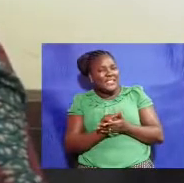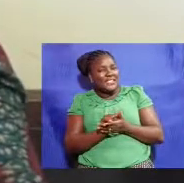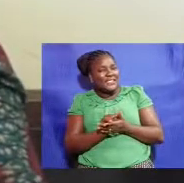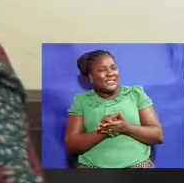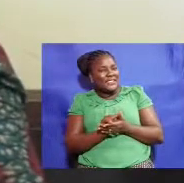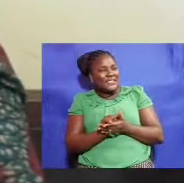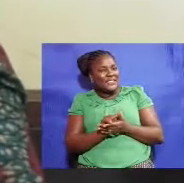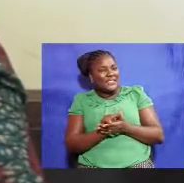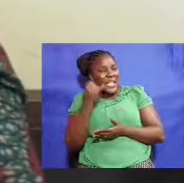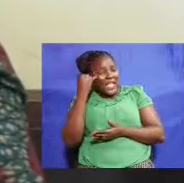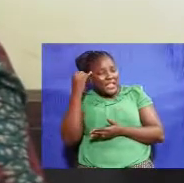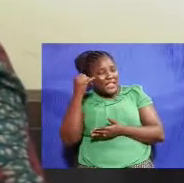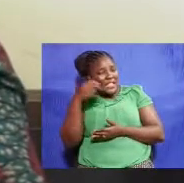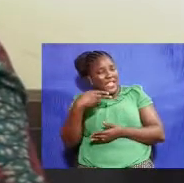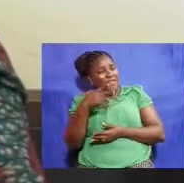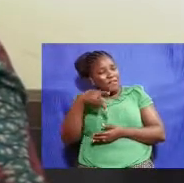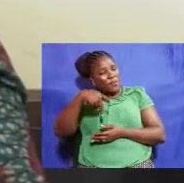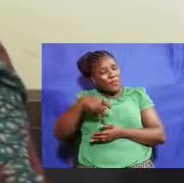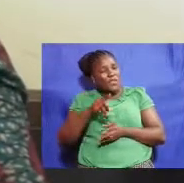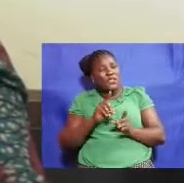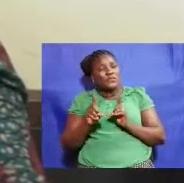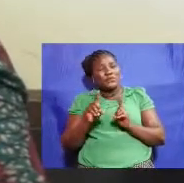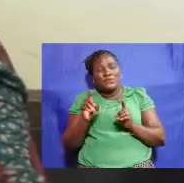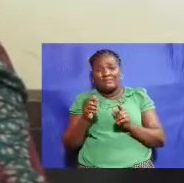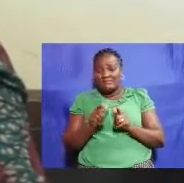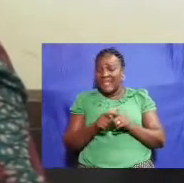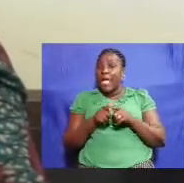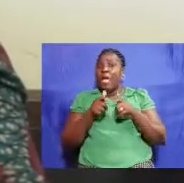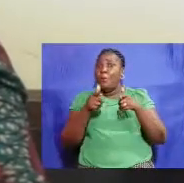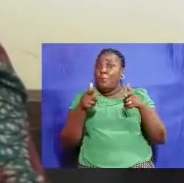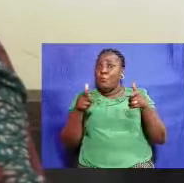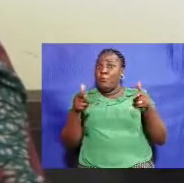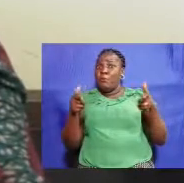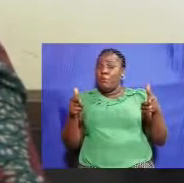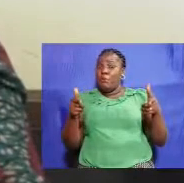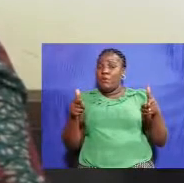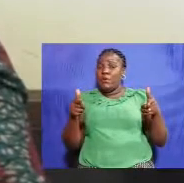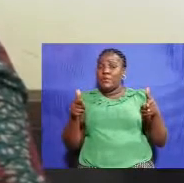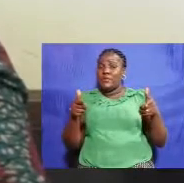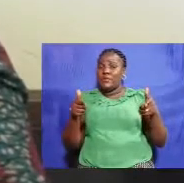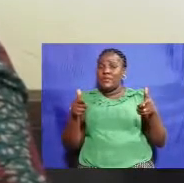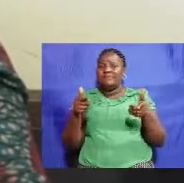thing that H4P does is a very huge